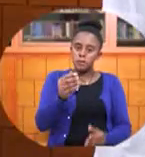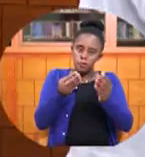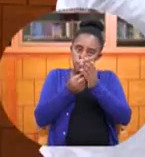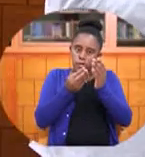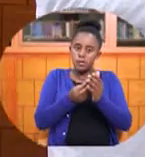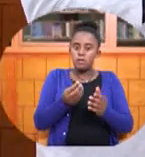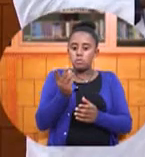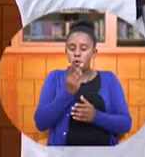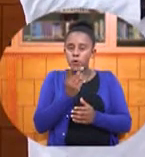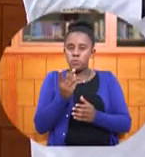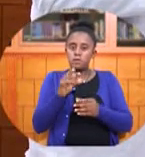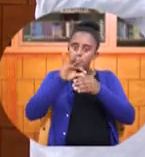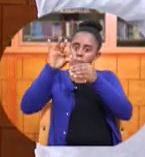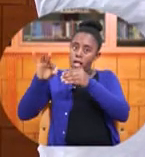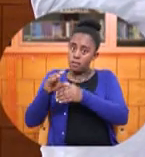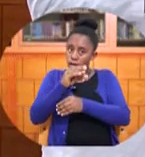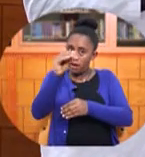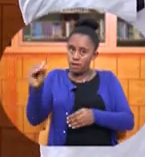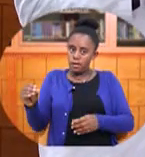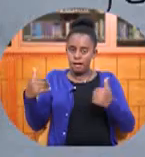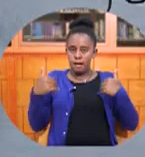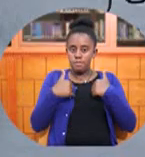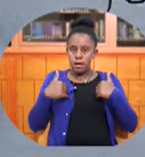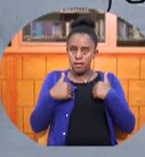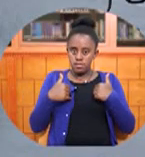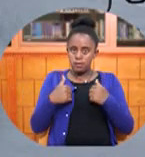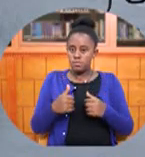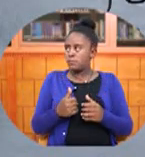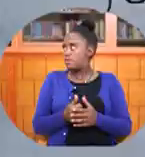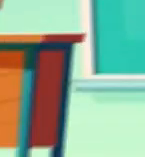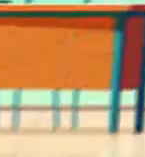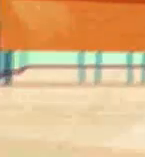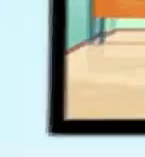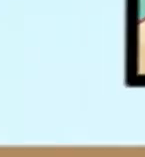They feed on both plant and animals.